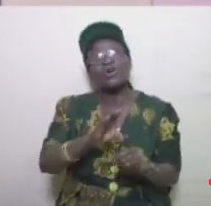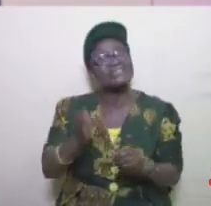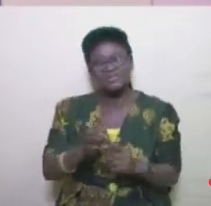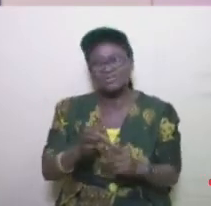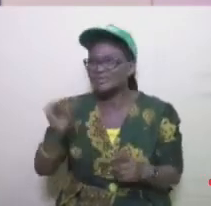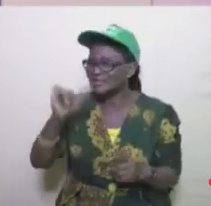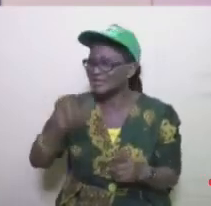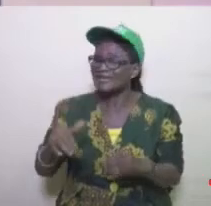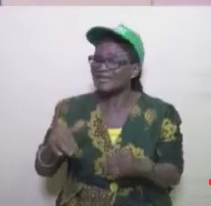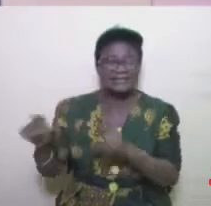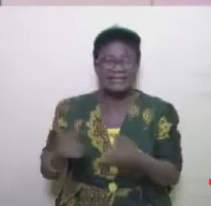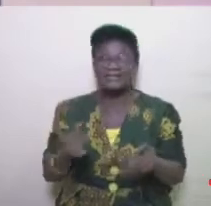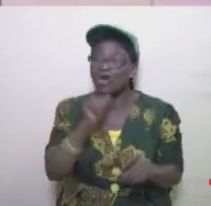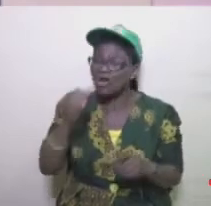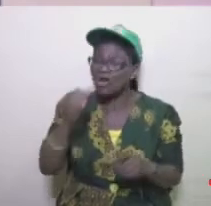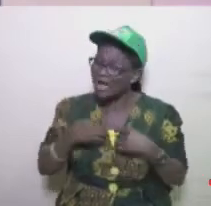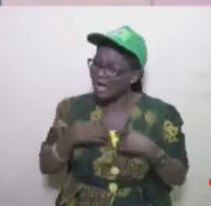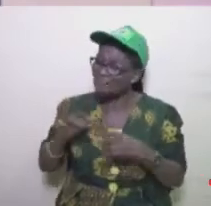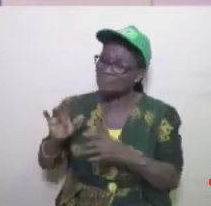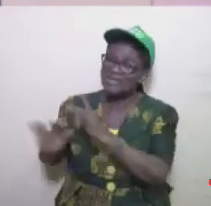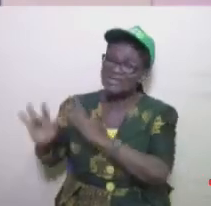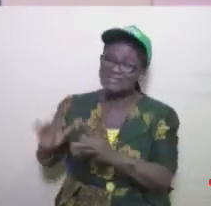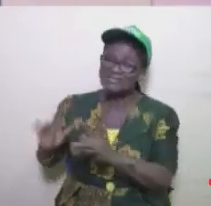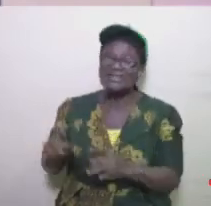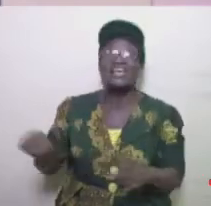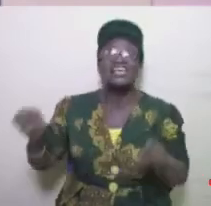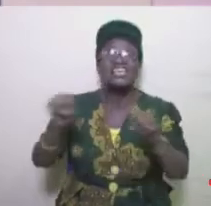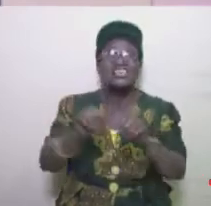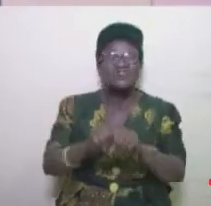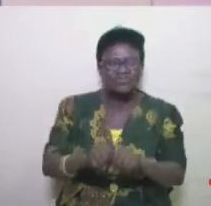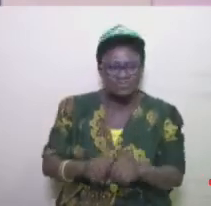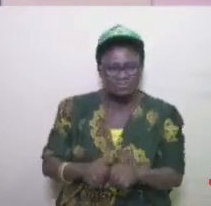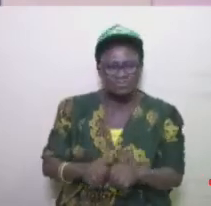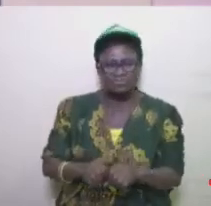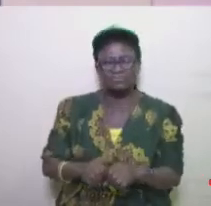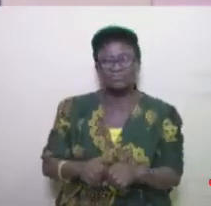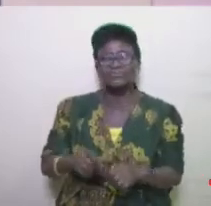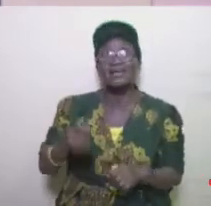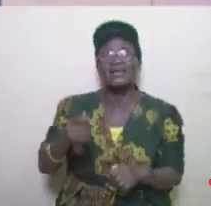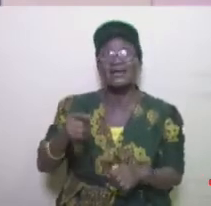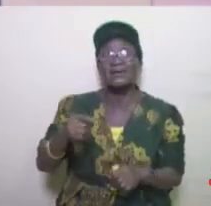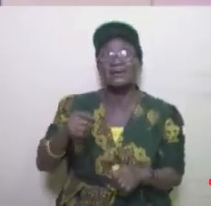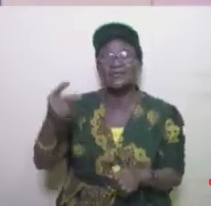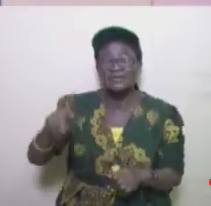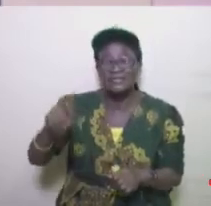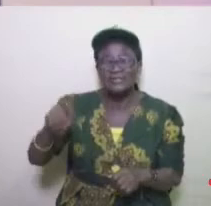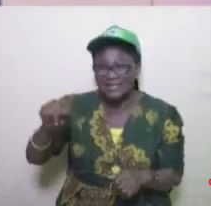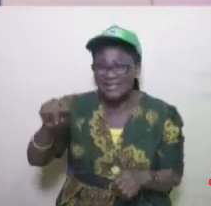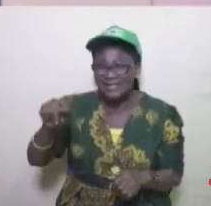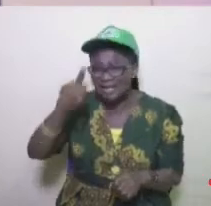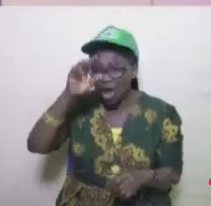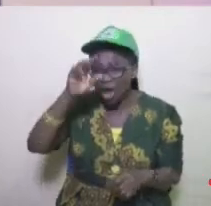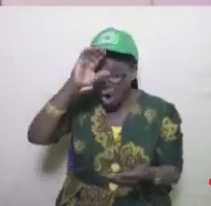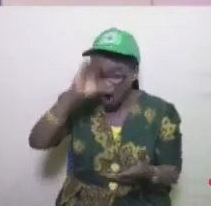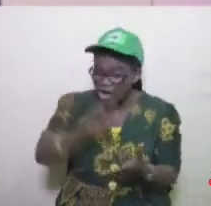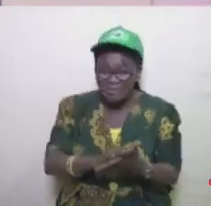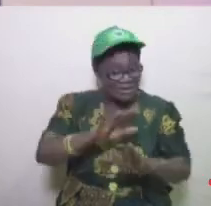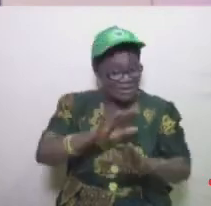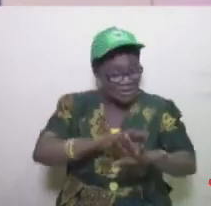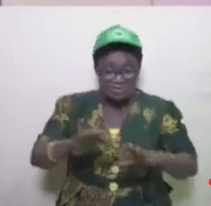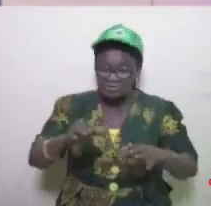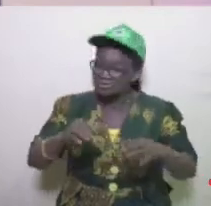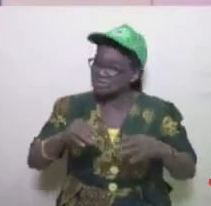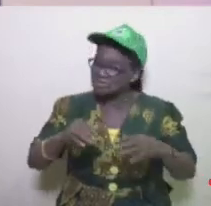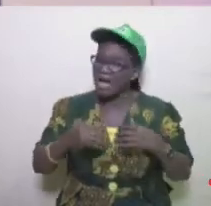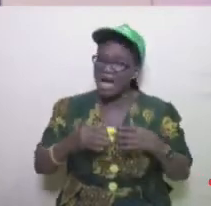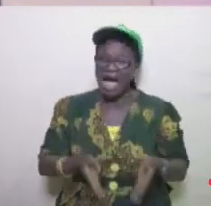the husband doesn't have the courtesy of asking Joseph. He just took the